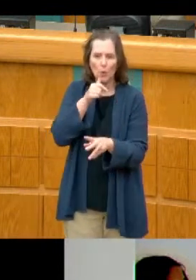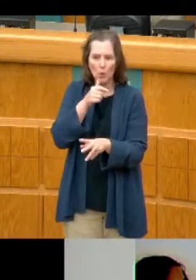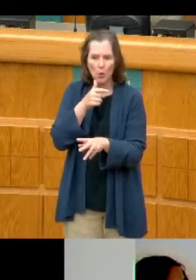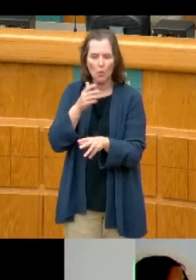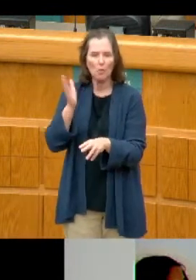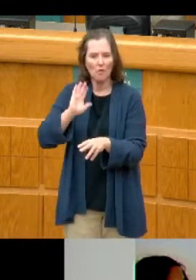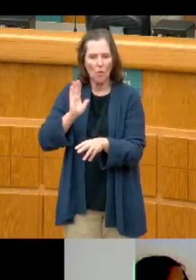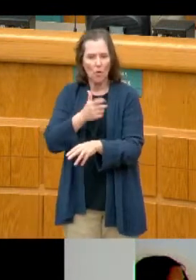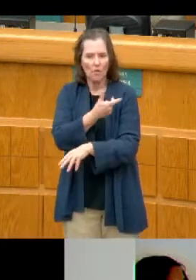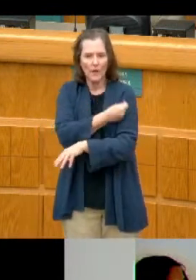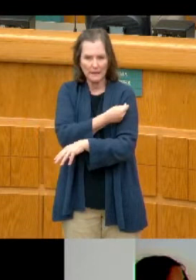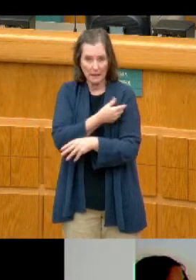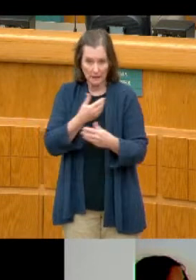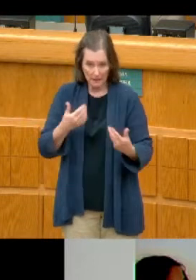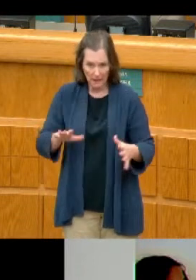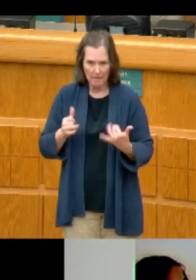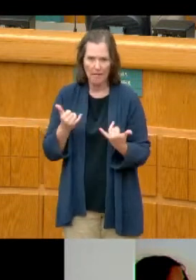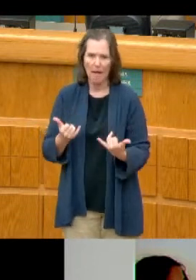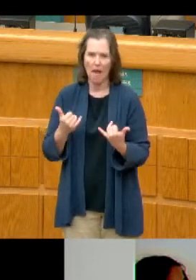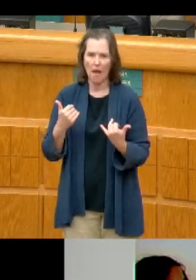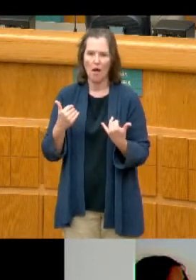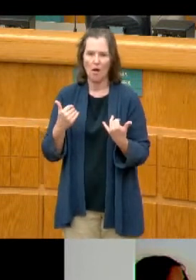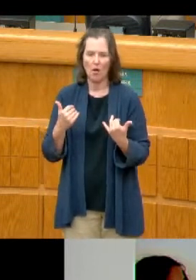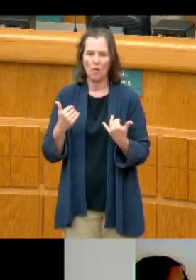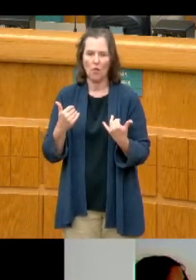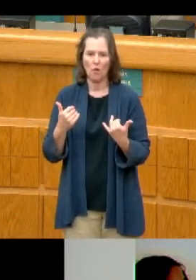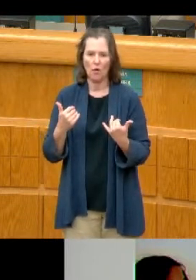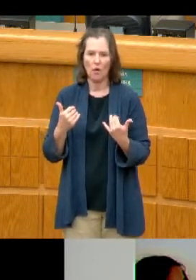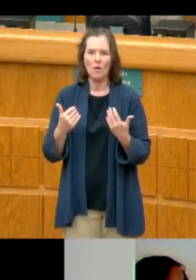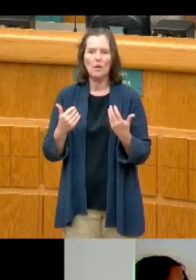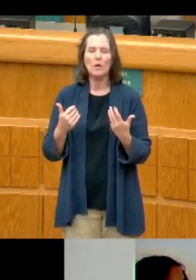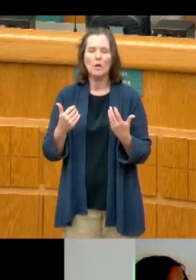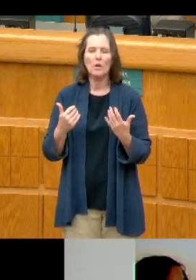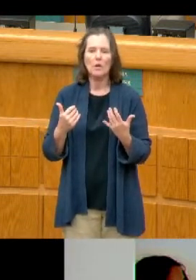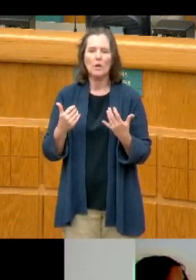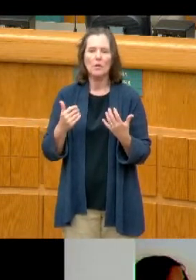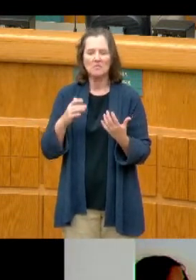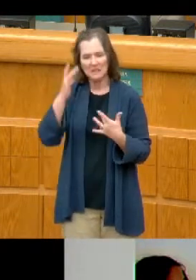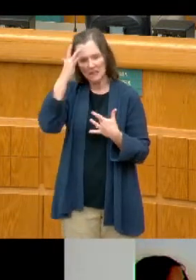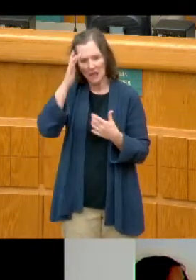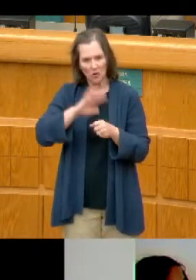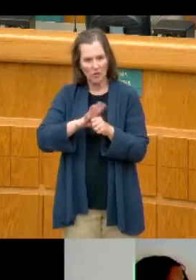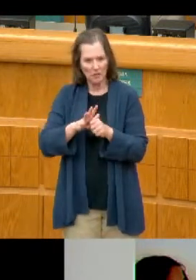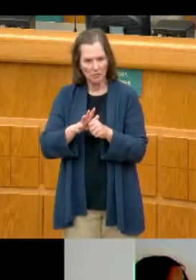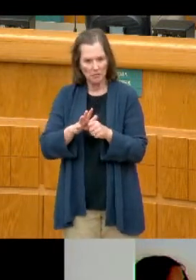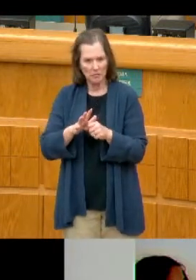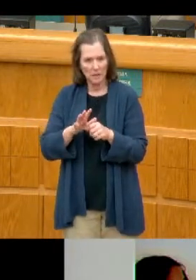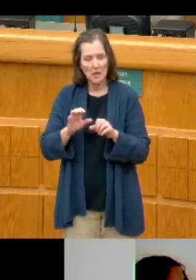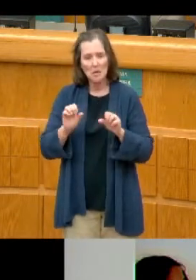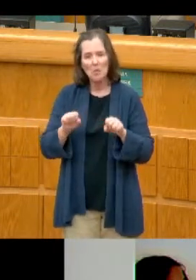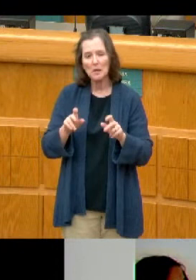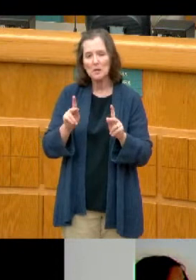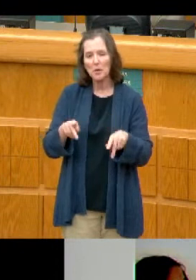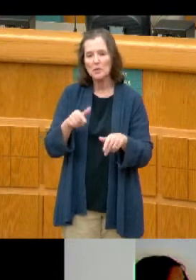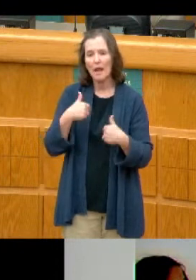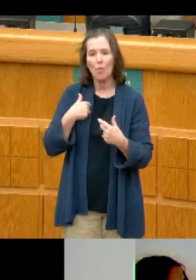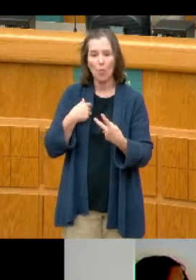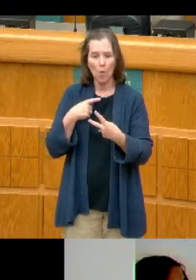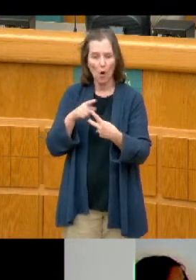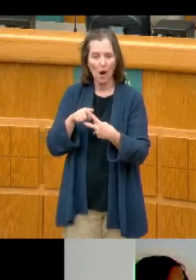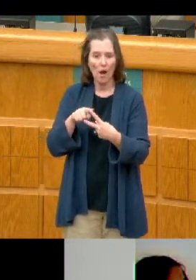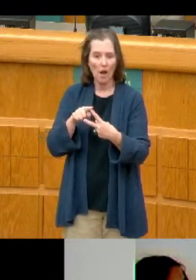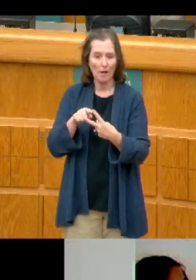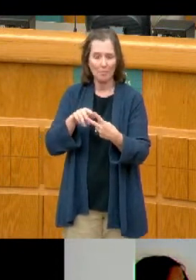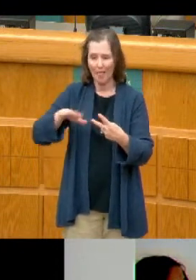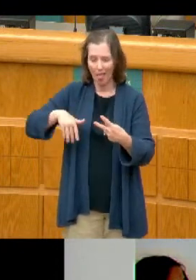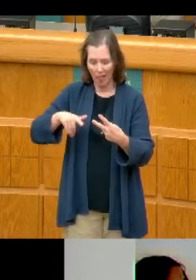vaccine breakthrough, which means they had their 2 vaccines or they had their 1 vaccine of J&J, and then 2 weeks after that, they